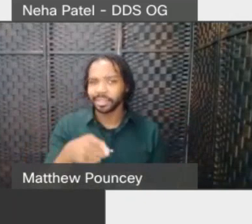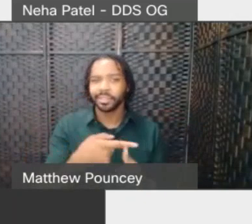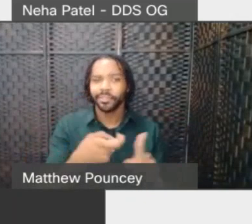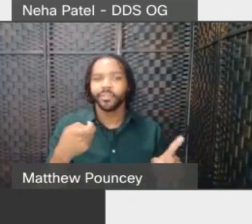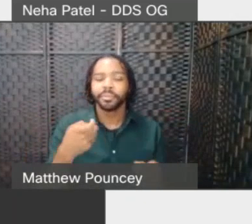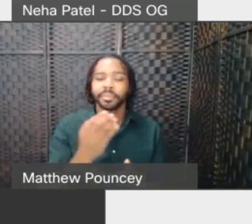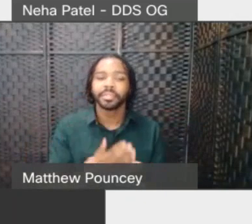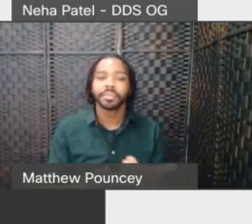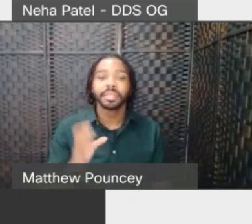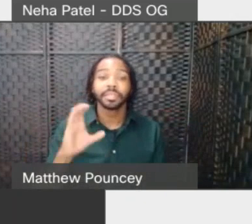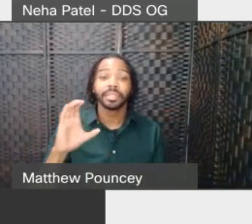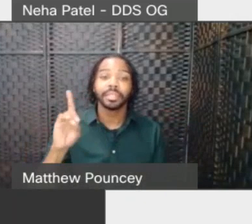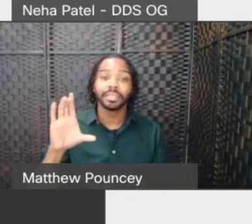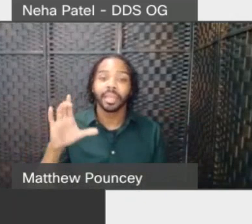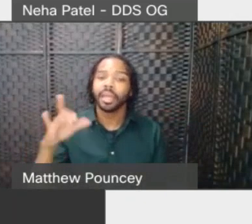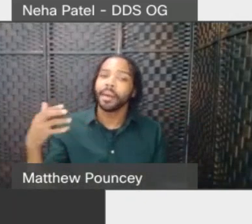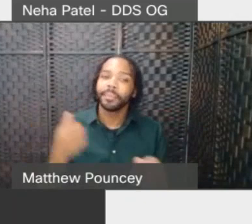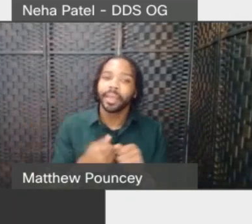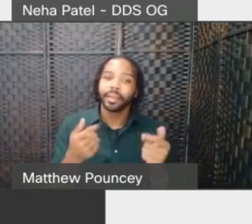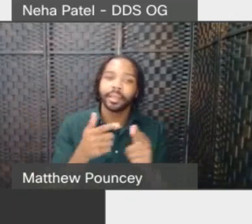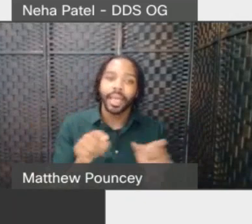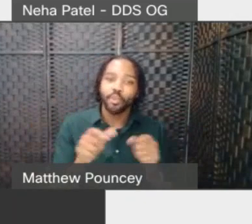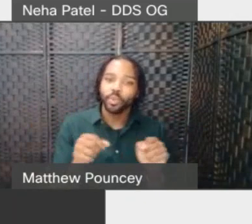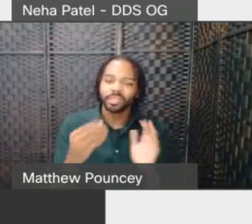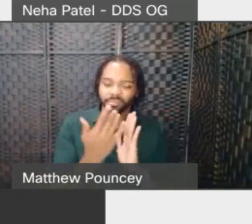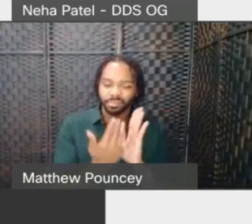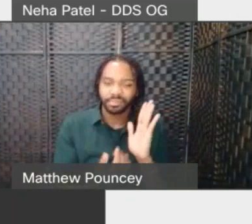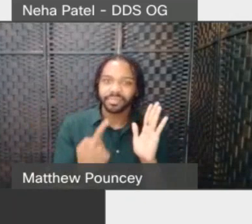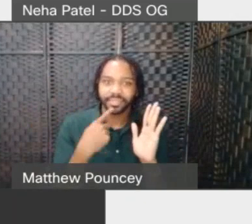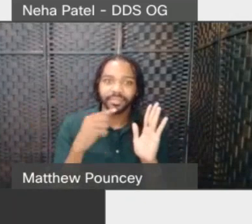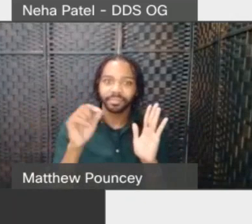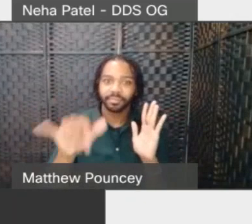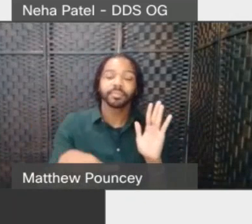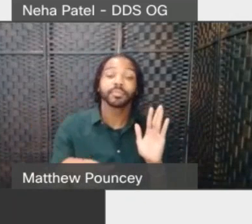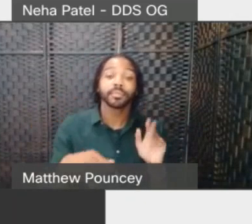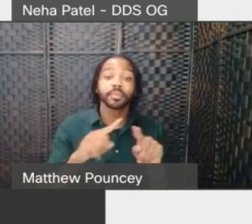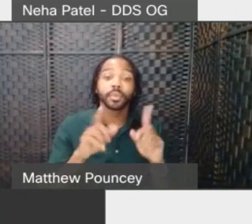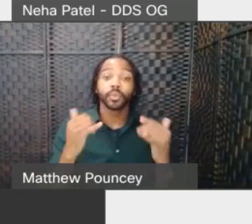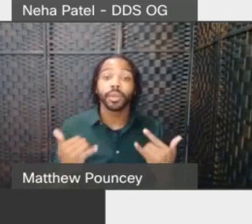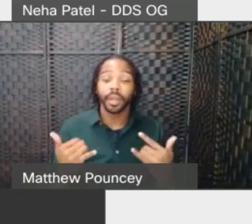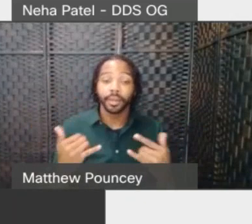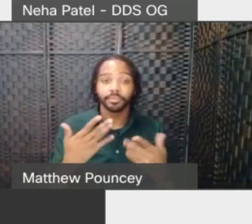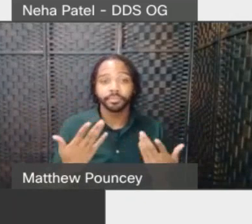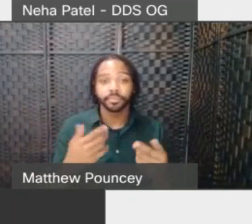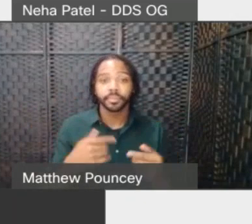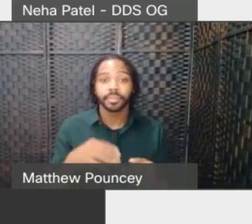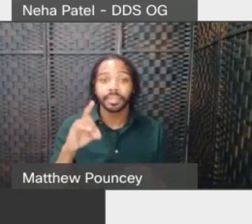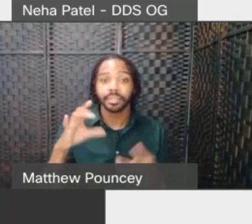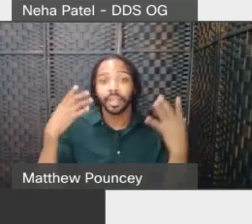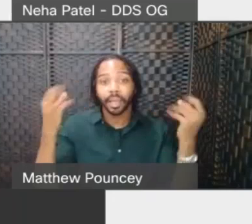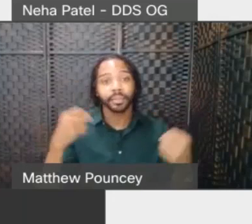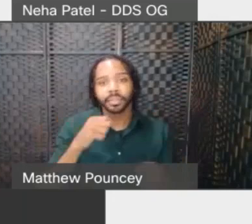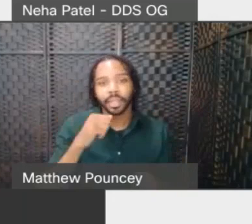of the CDC update and language that does state this. At this time, however, DC Health is